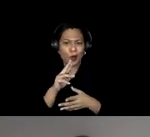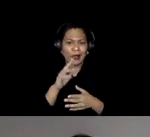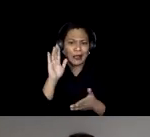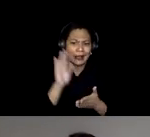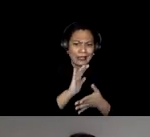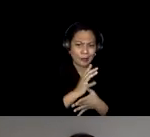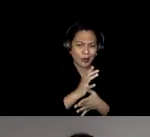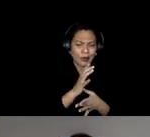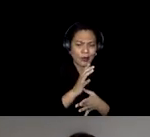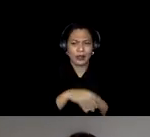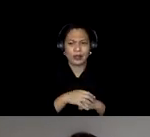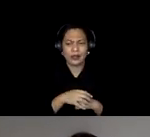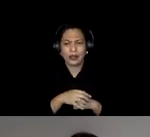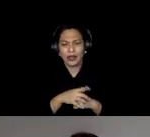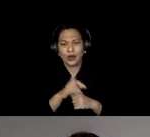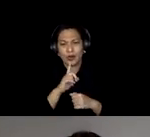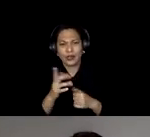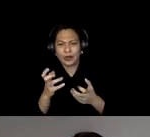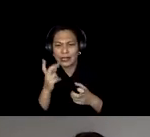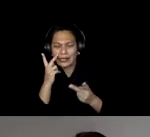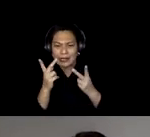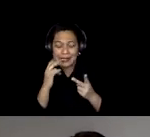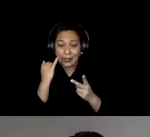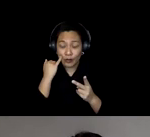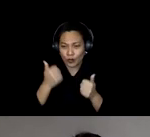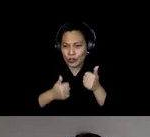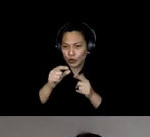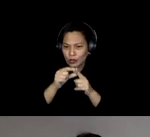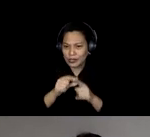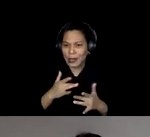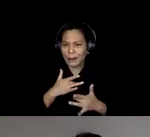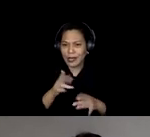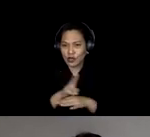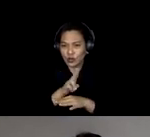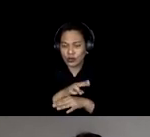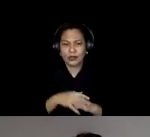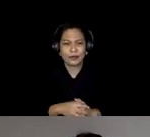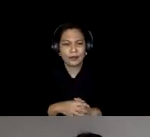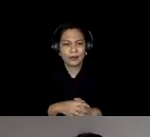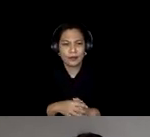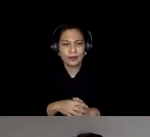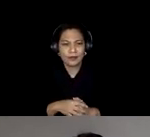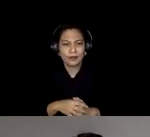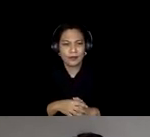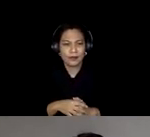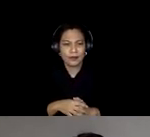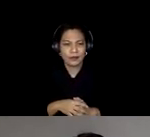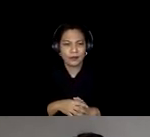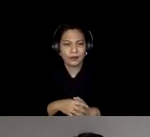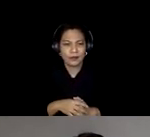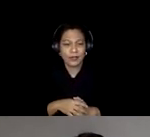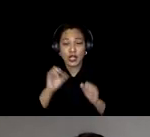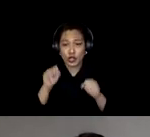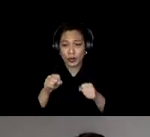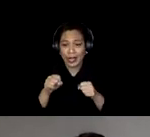lot in news, if you want to see what particular keywords people are searching for. You can change it so that you can change